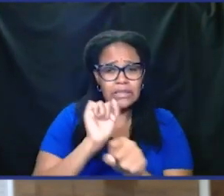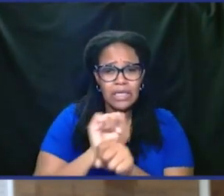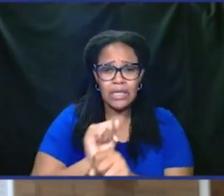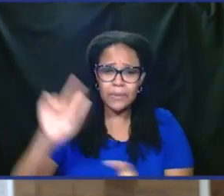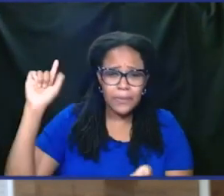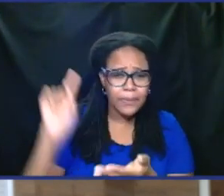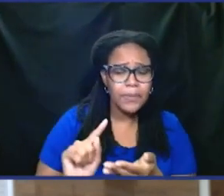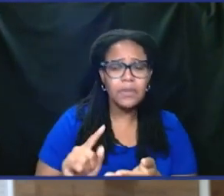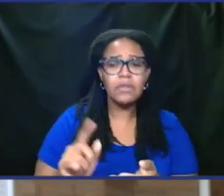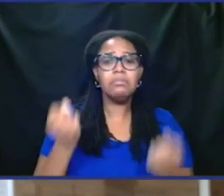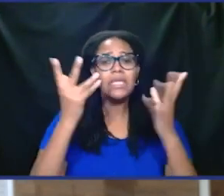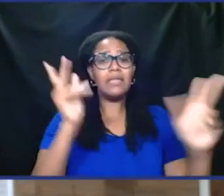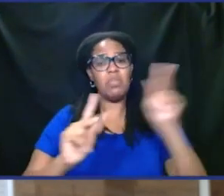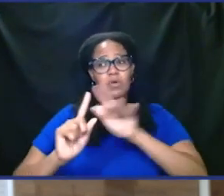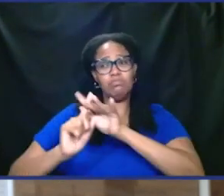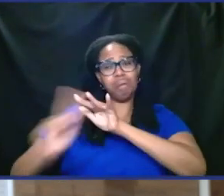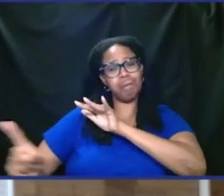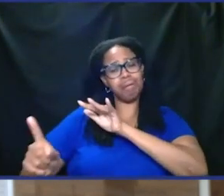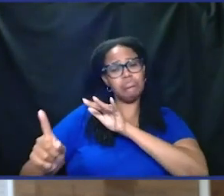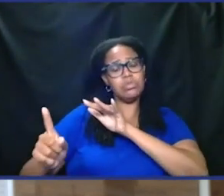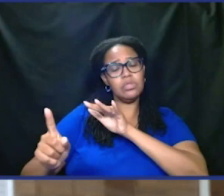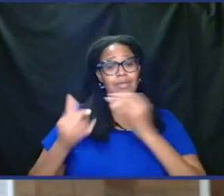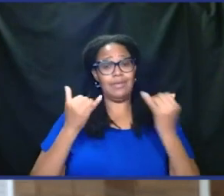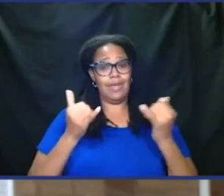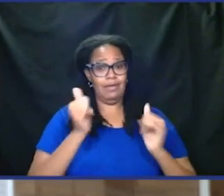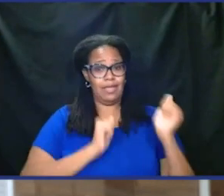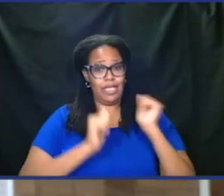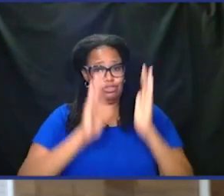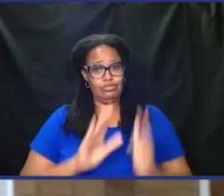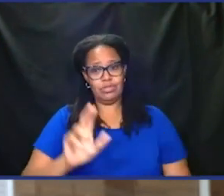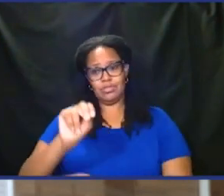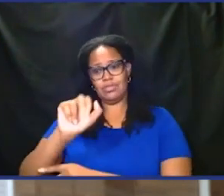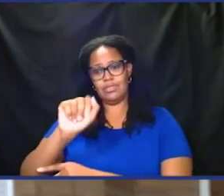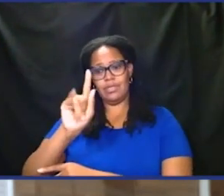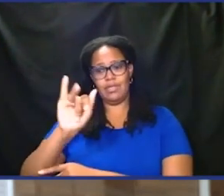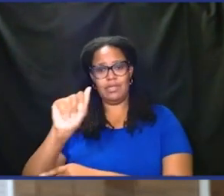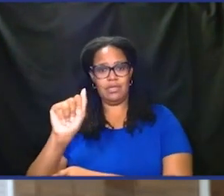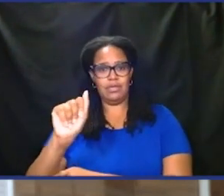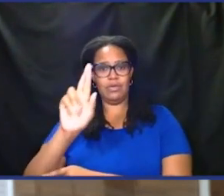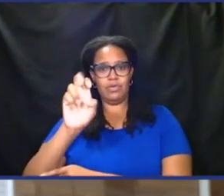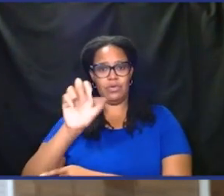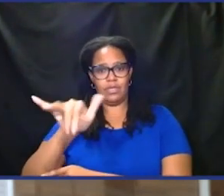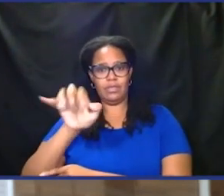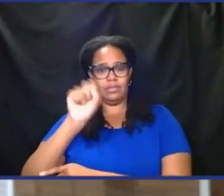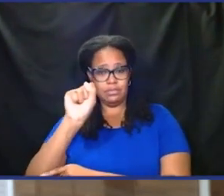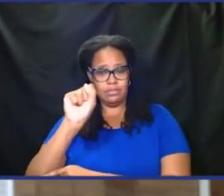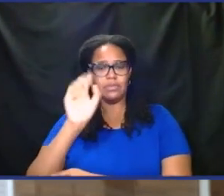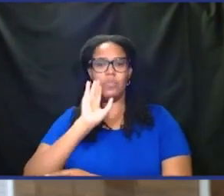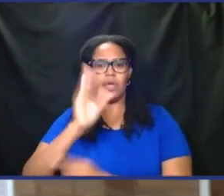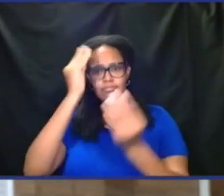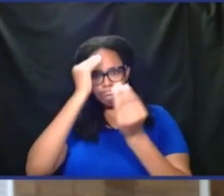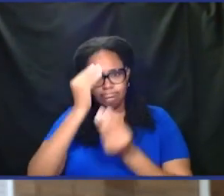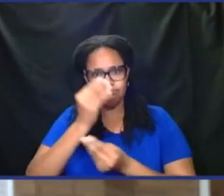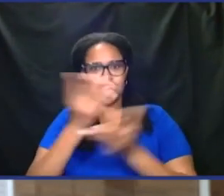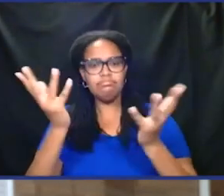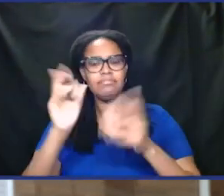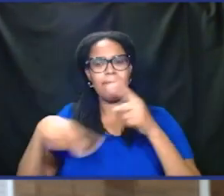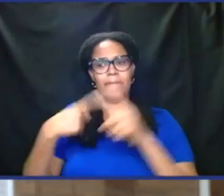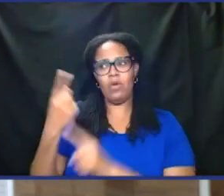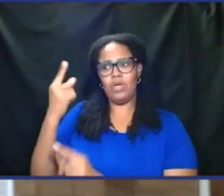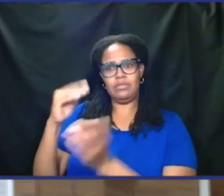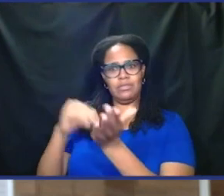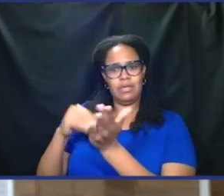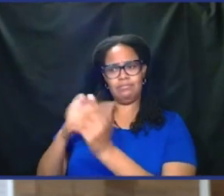Millions have fled that country. Here is actor Natalia Reyes to tell us more and to introduce us to one doctor who